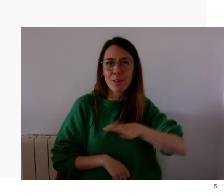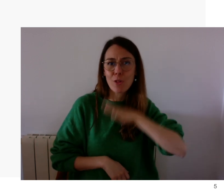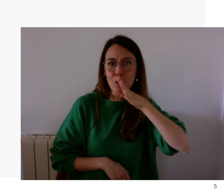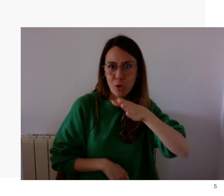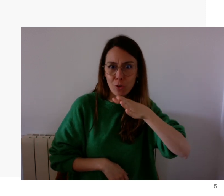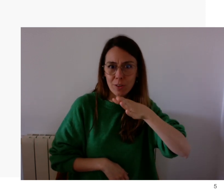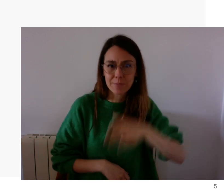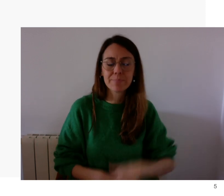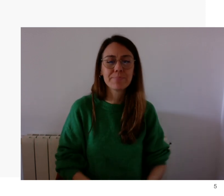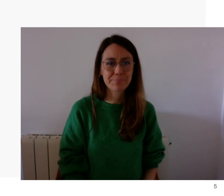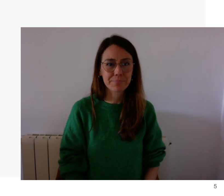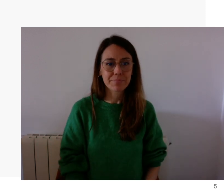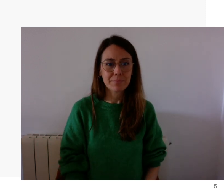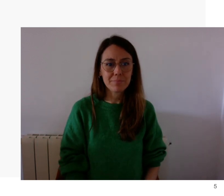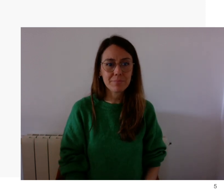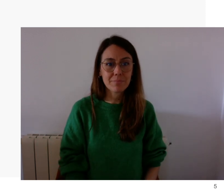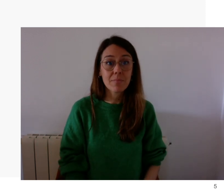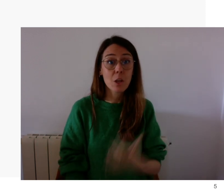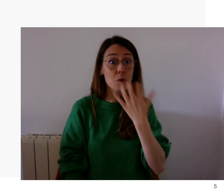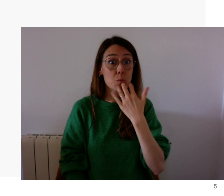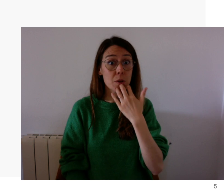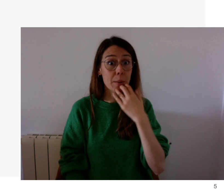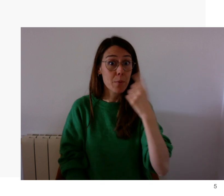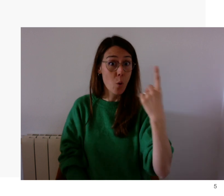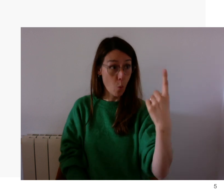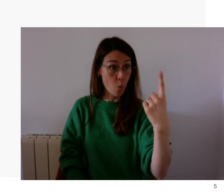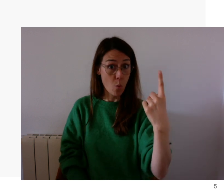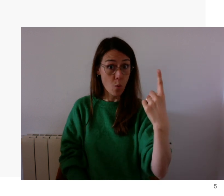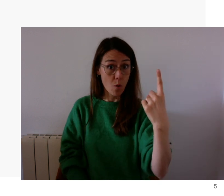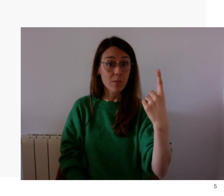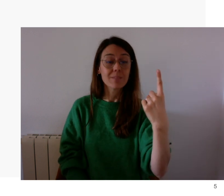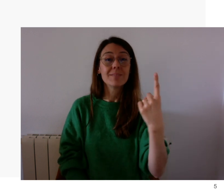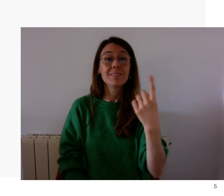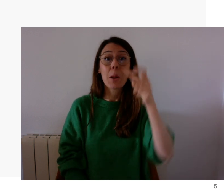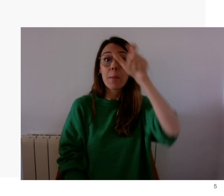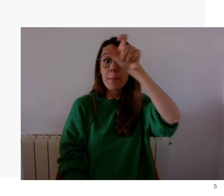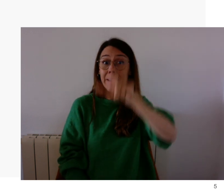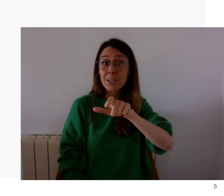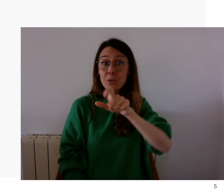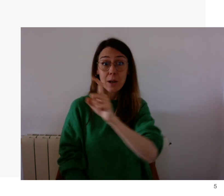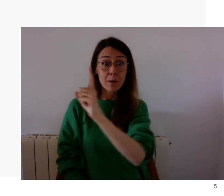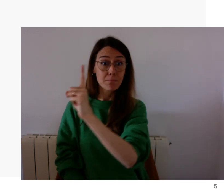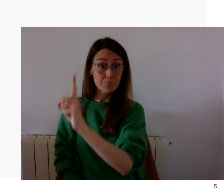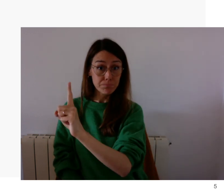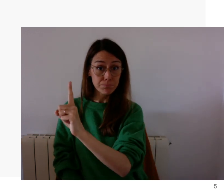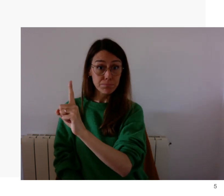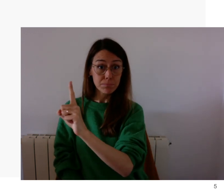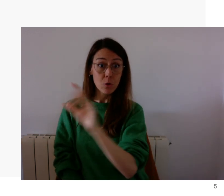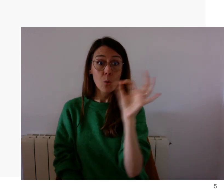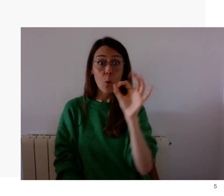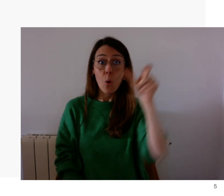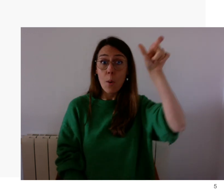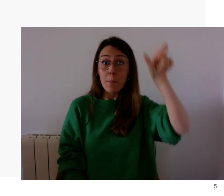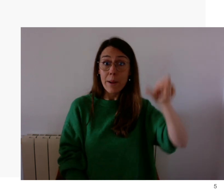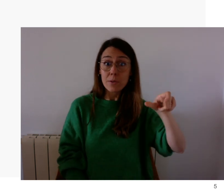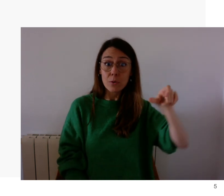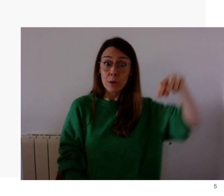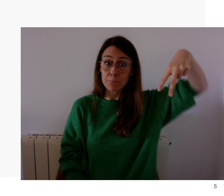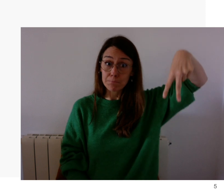So both examples mean a person standing. So this meaning can be expressed using